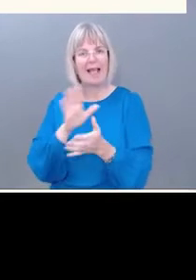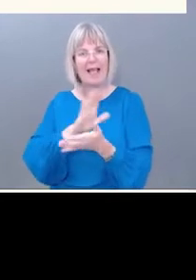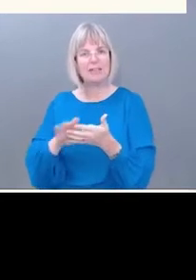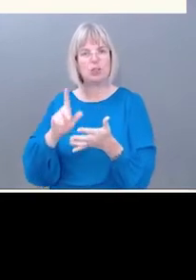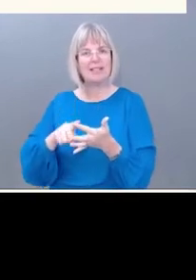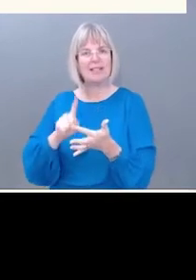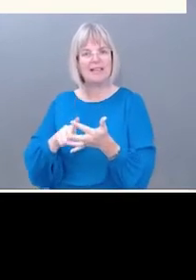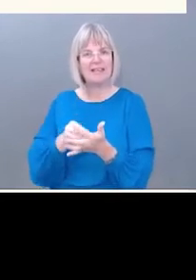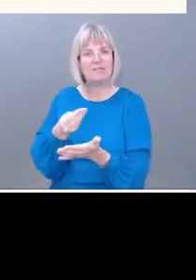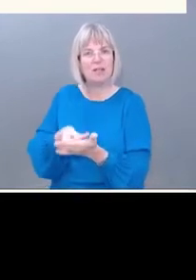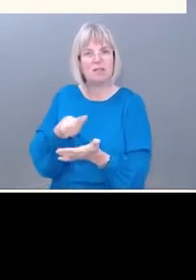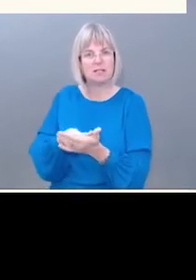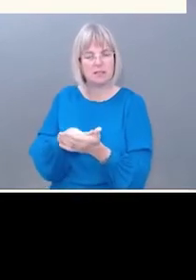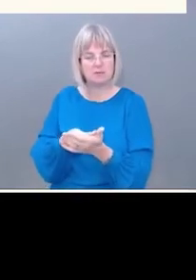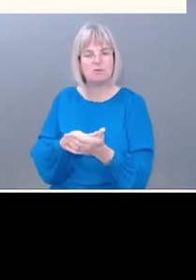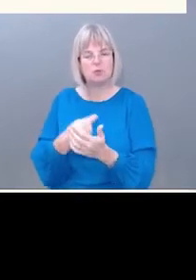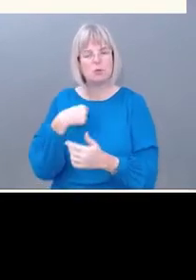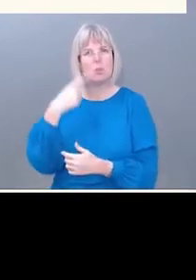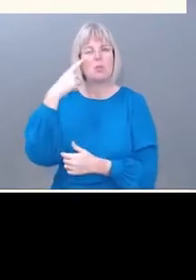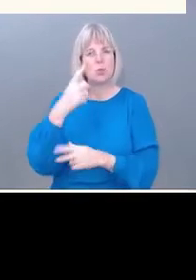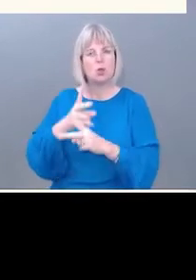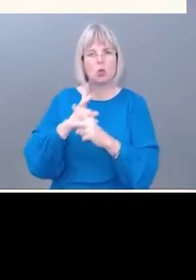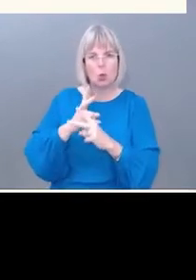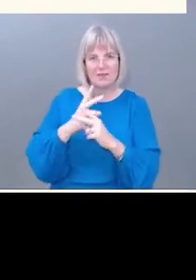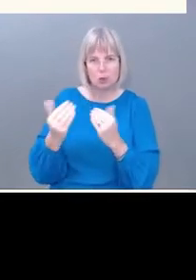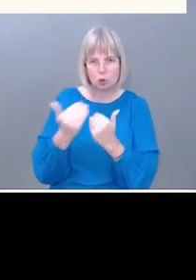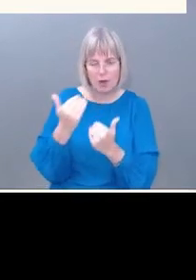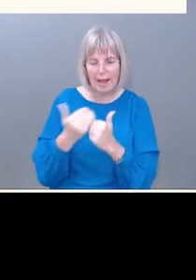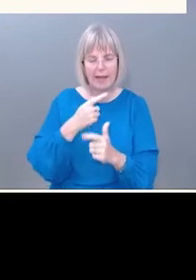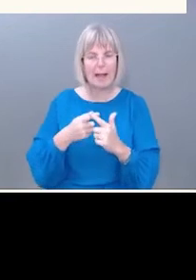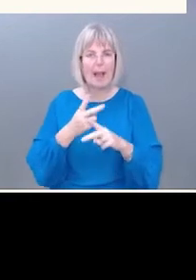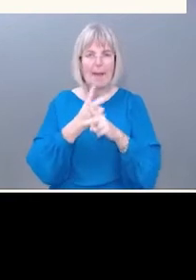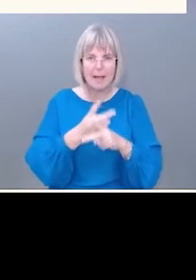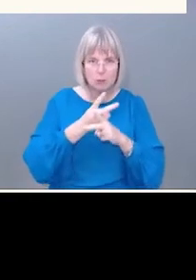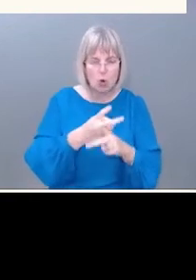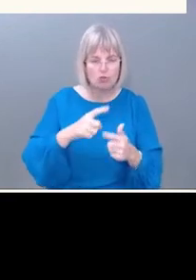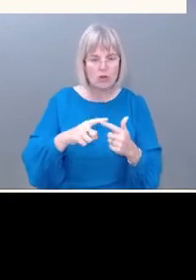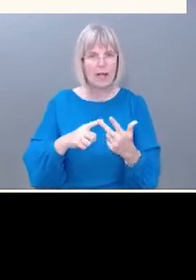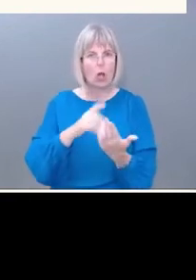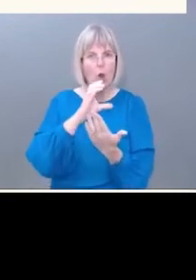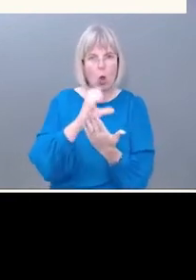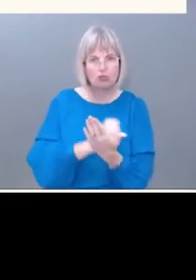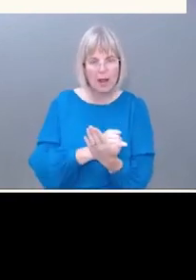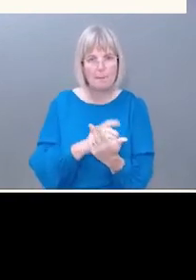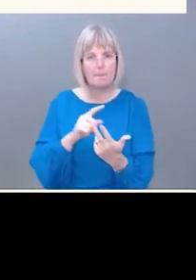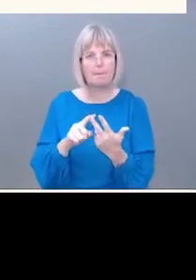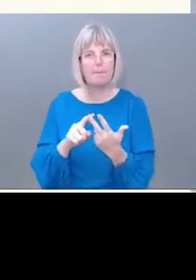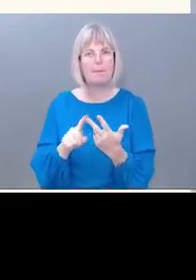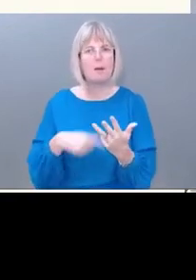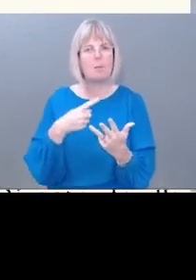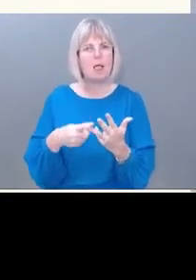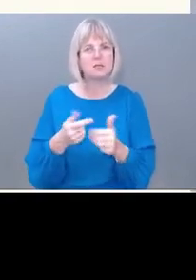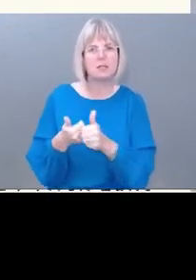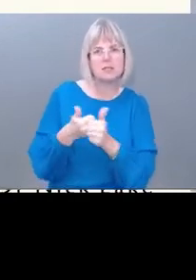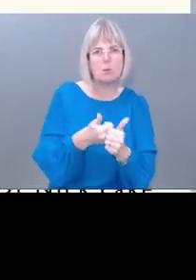thought about supervision training, we've thought about mentoring, we've thought about the curriculum, and also support for current trainees. We're